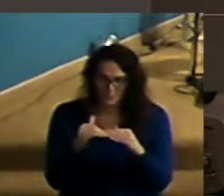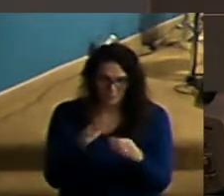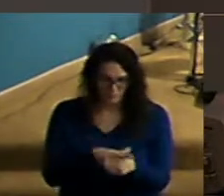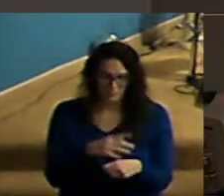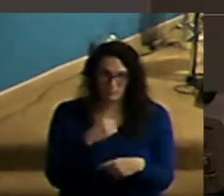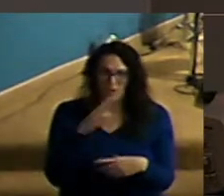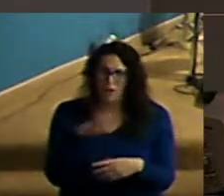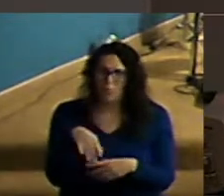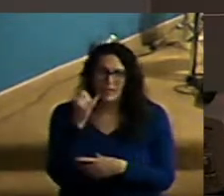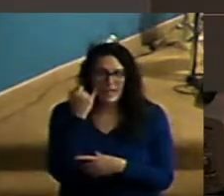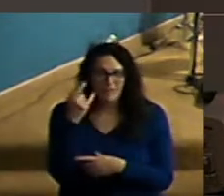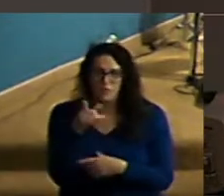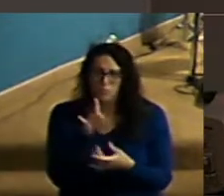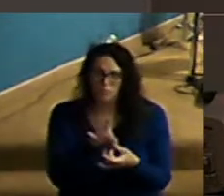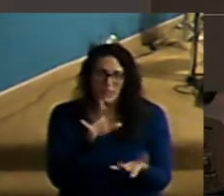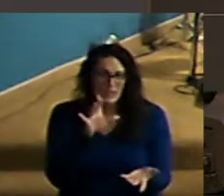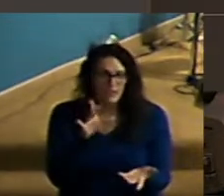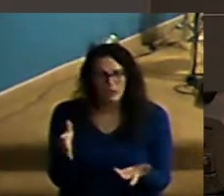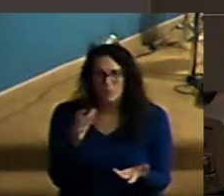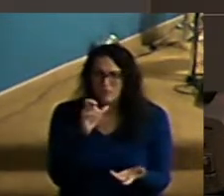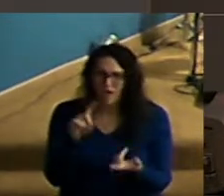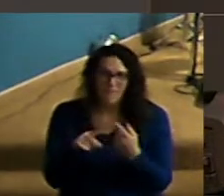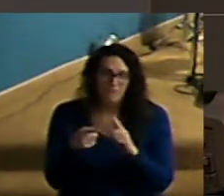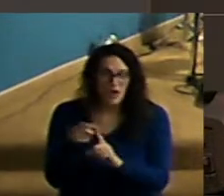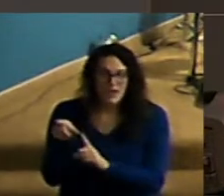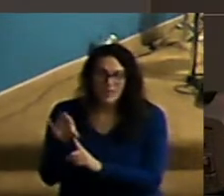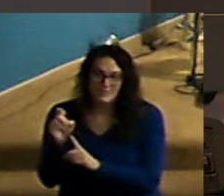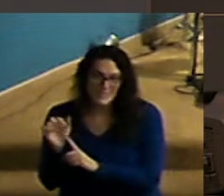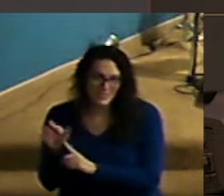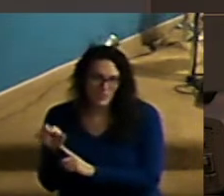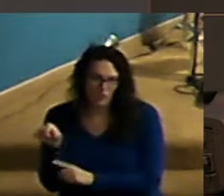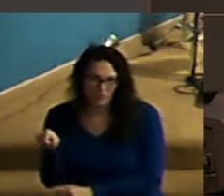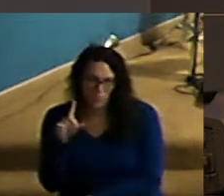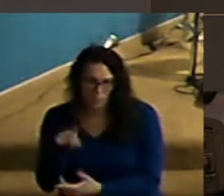this man go, you're no friend of Caesar's.